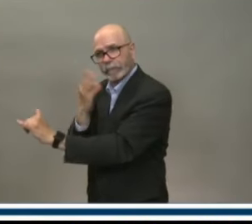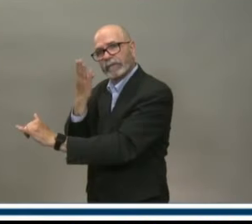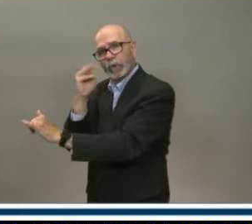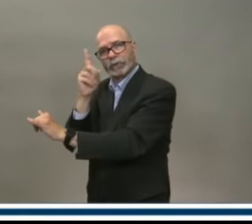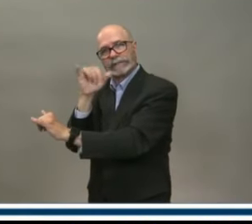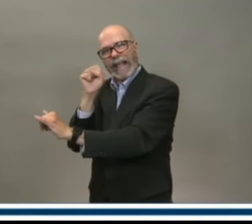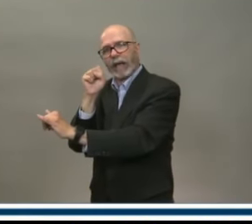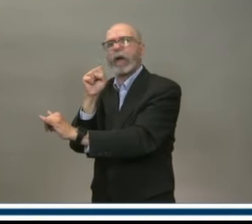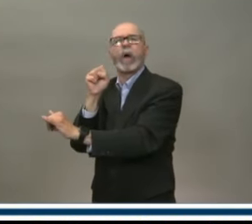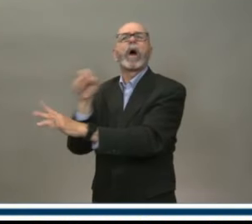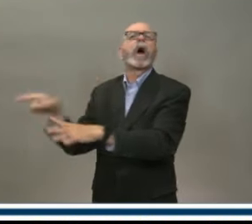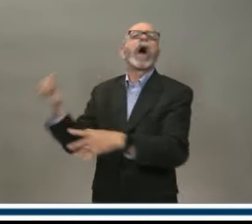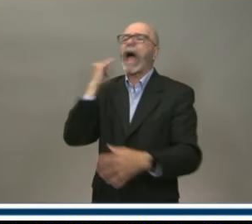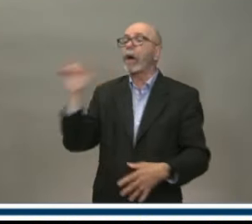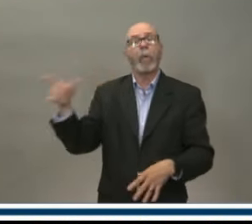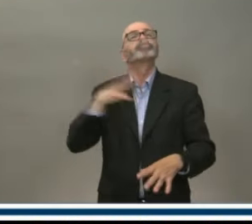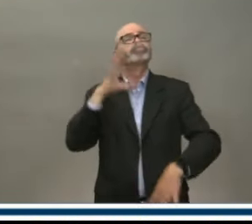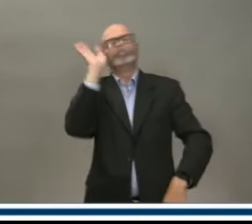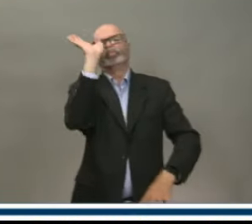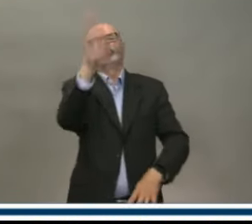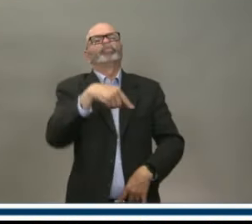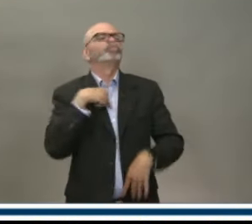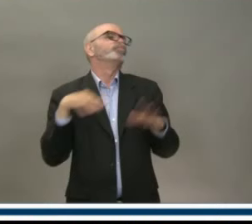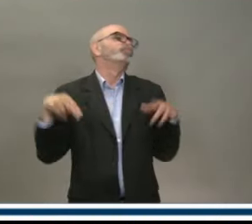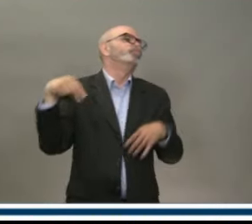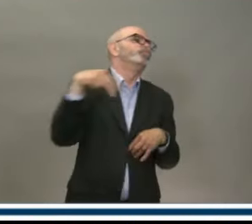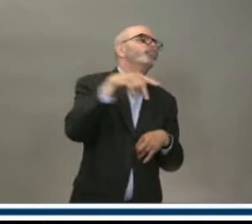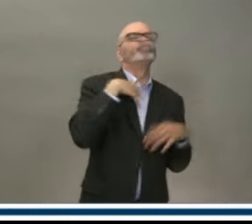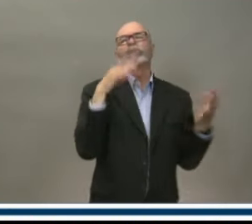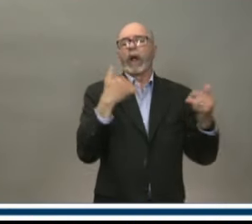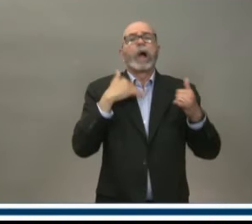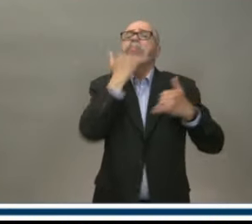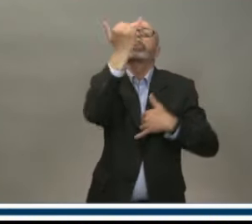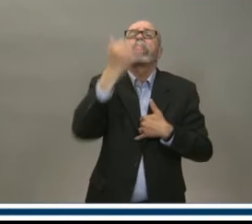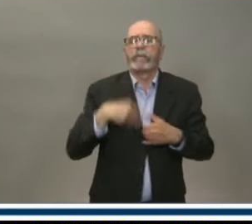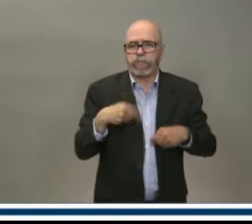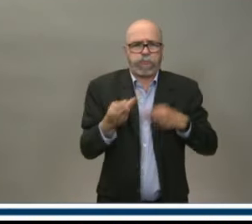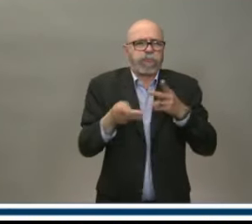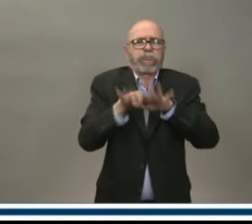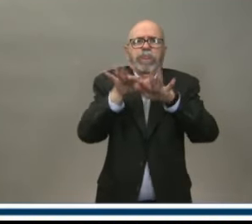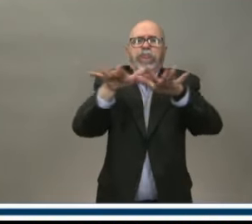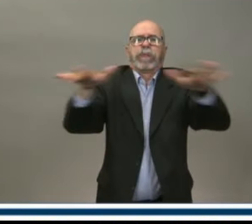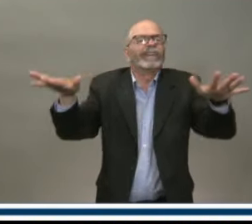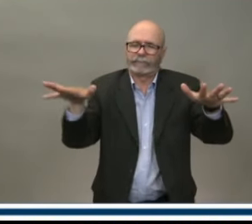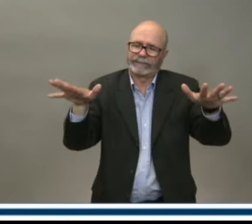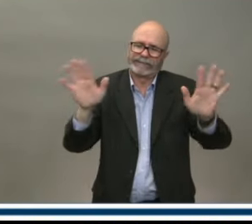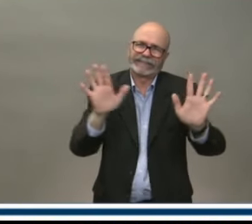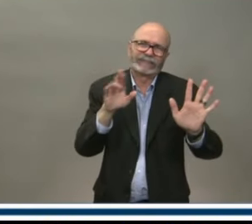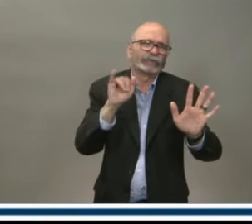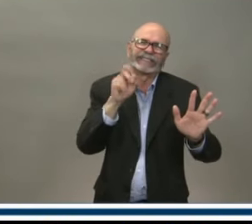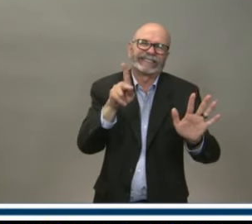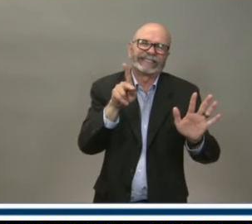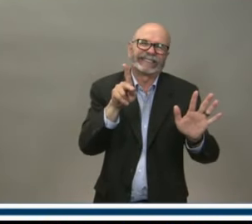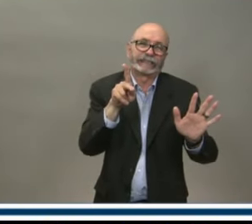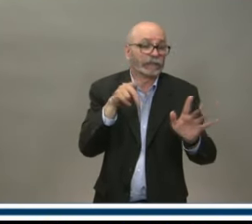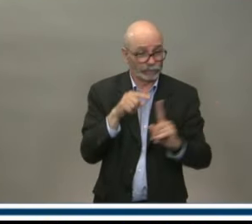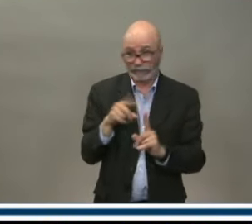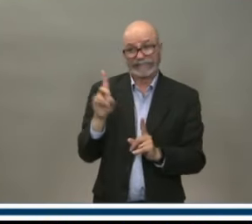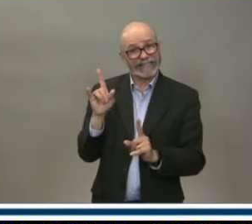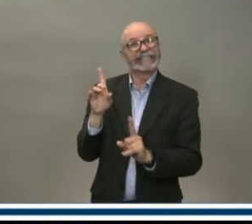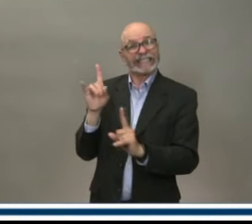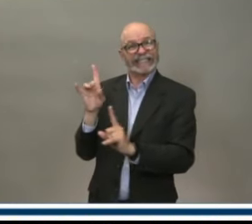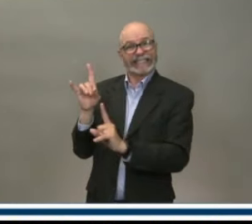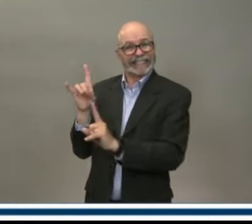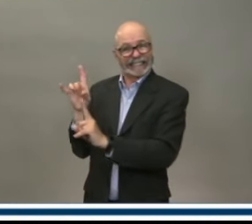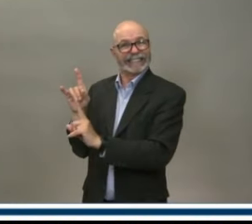You're stopping them from being out and about in communities, and if they do get sick, they're isolated and they're not spreading the virus to others. But